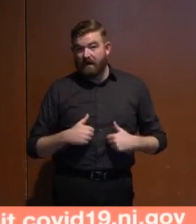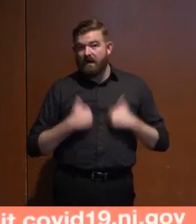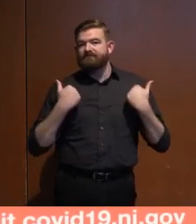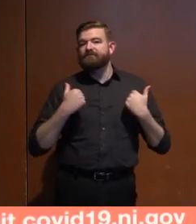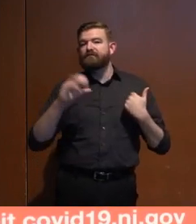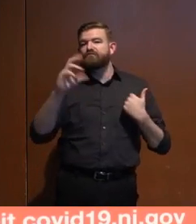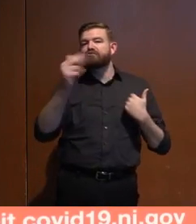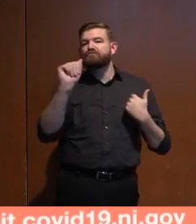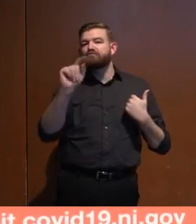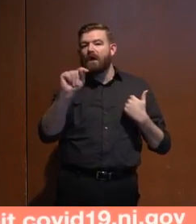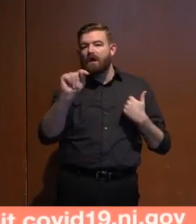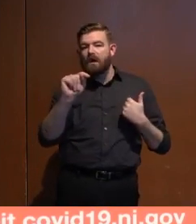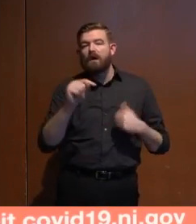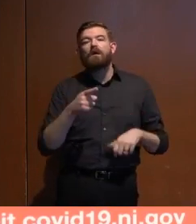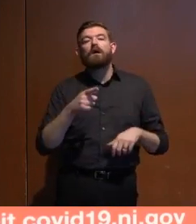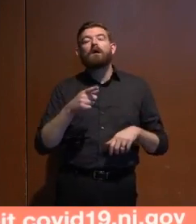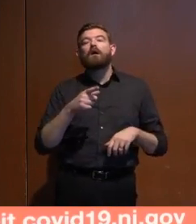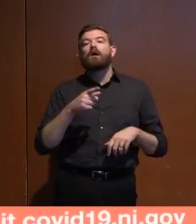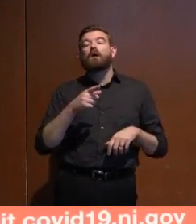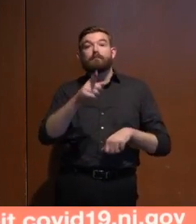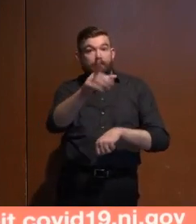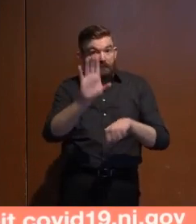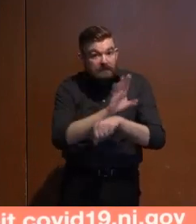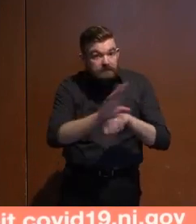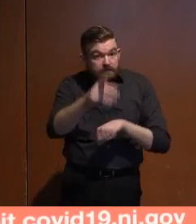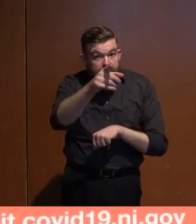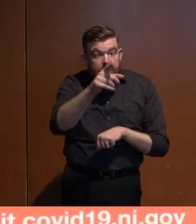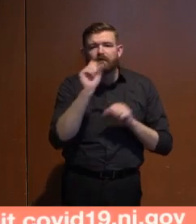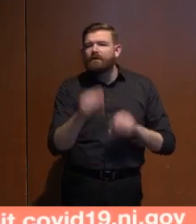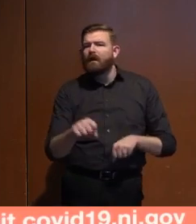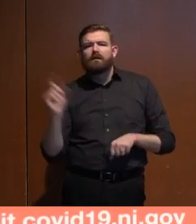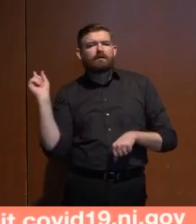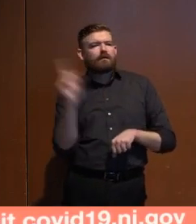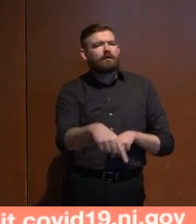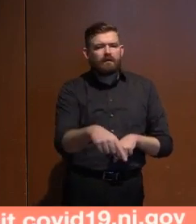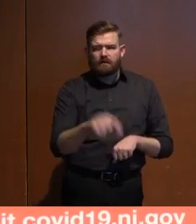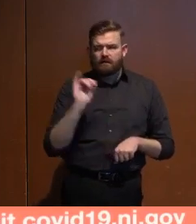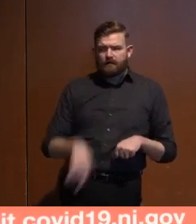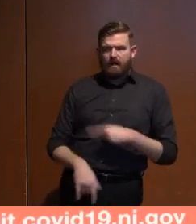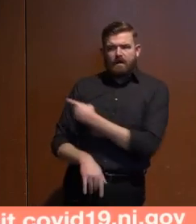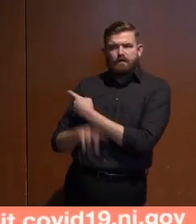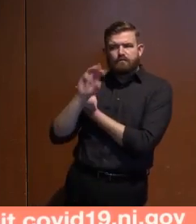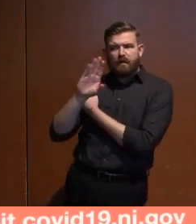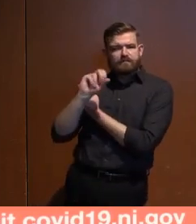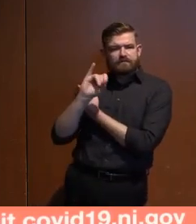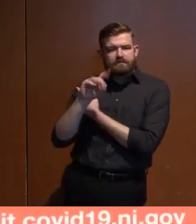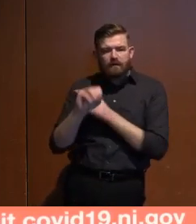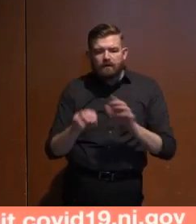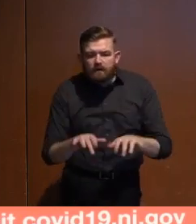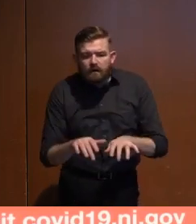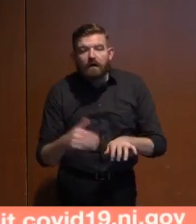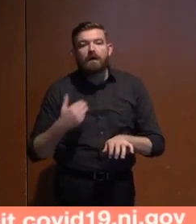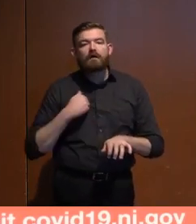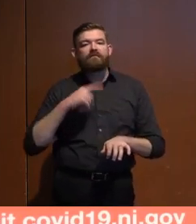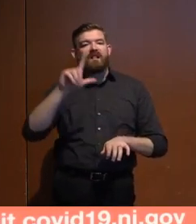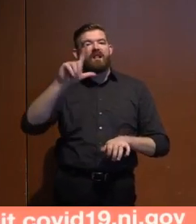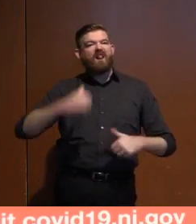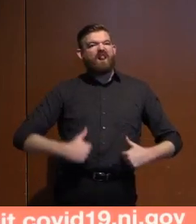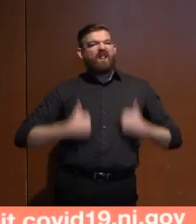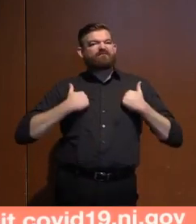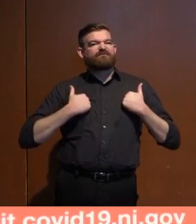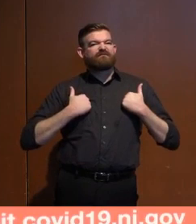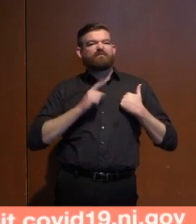business, you can go in 13 hours a day, 7 days a week. Our colleagues at the Department of State's Business Action Center,